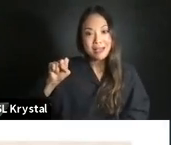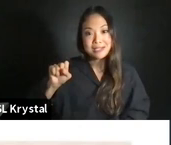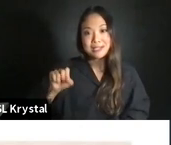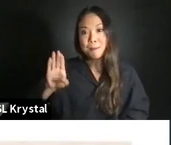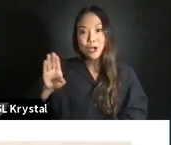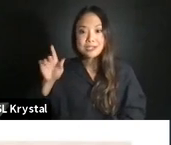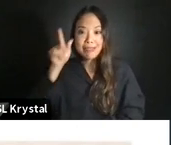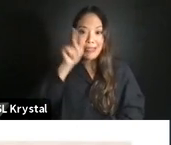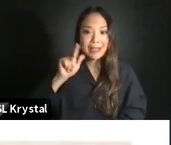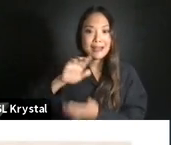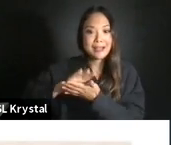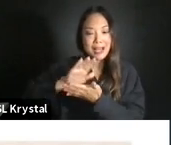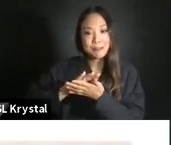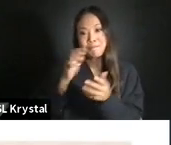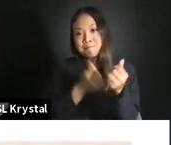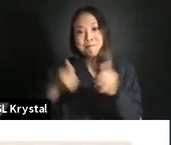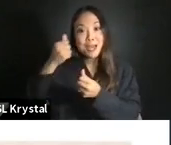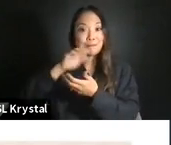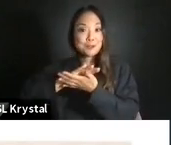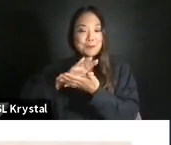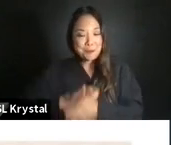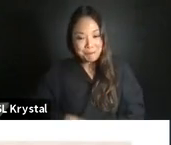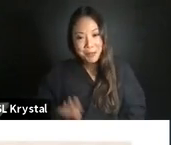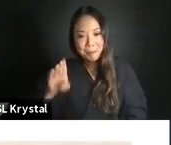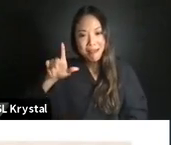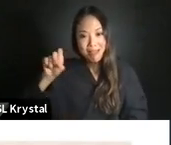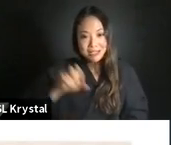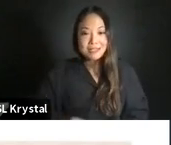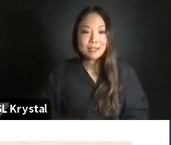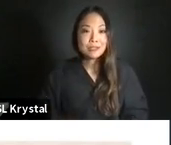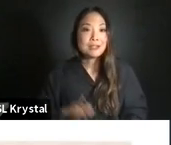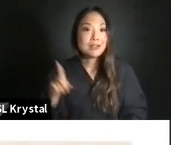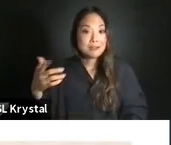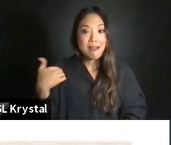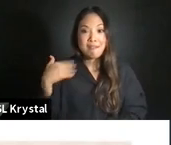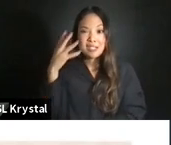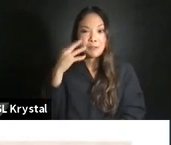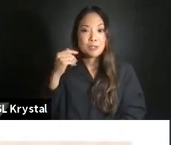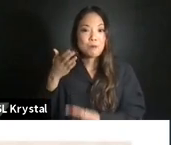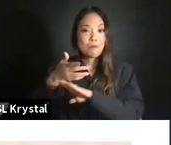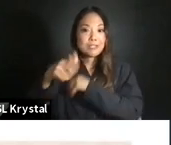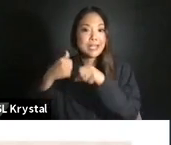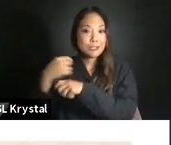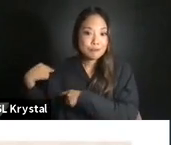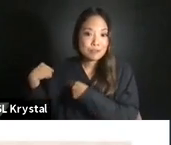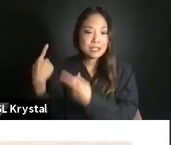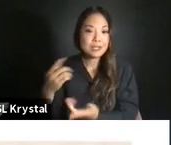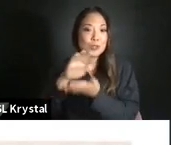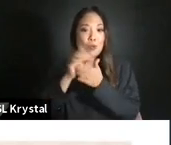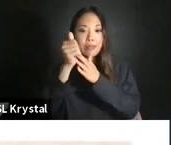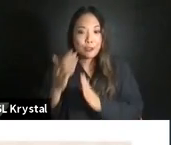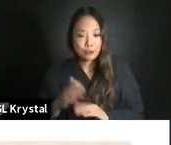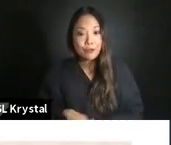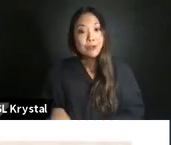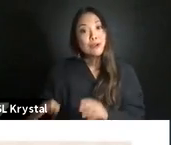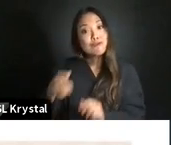school of boston latin academy he brings over 10 years of experience as a school leader he most recently